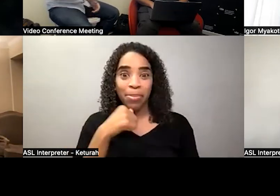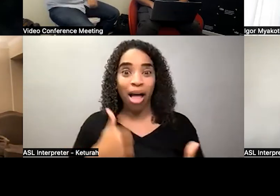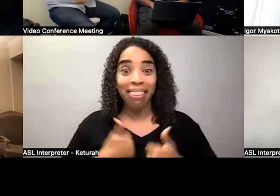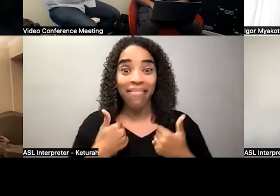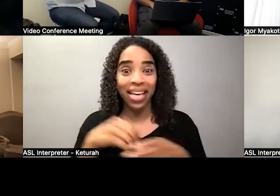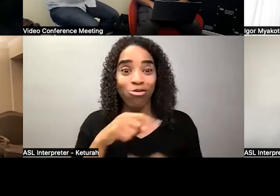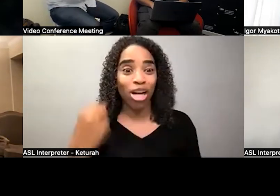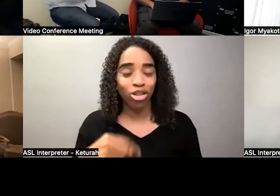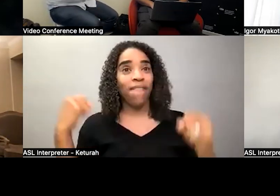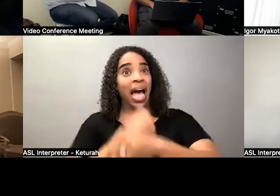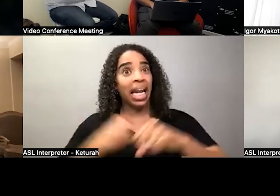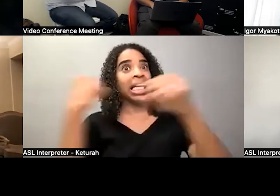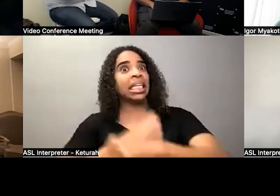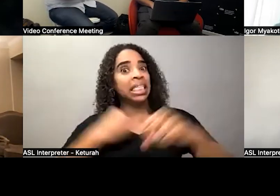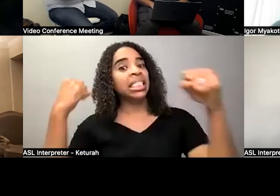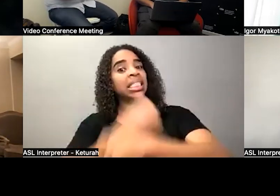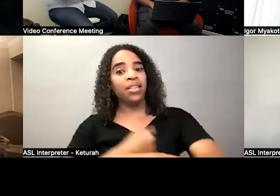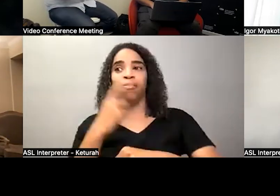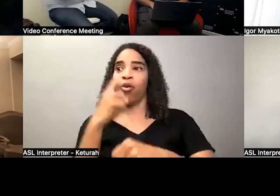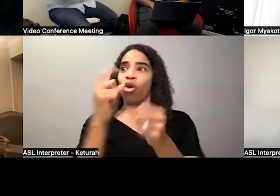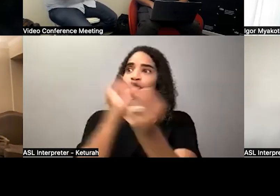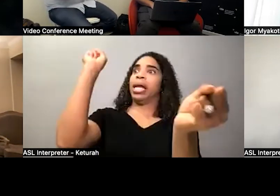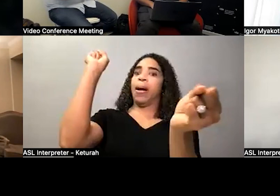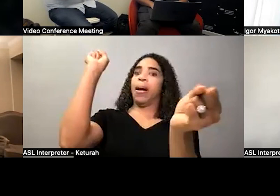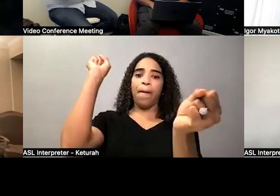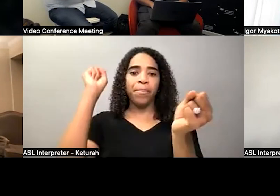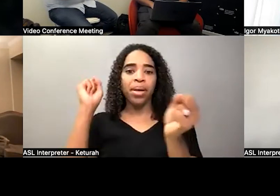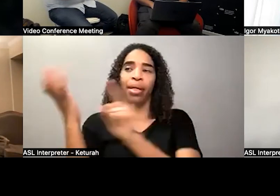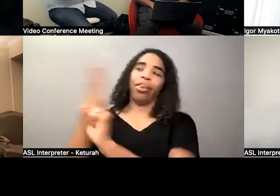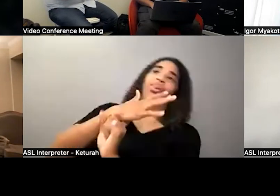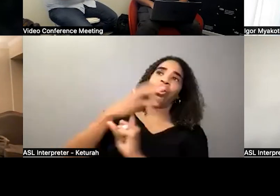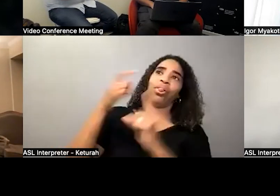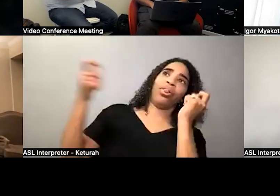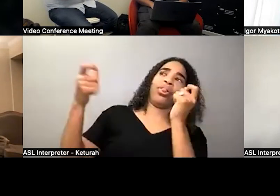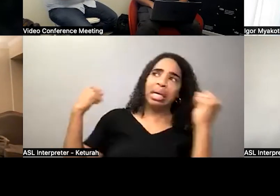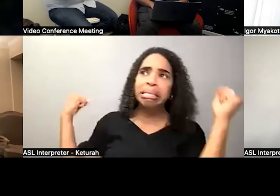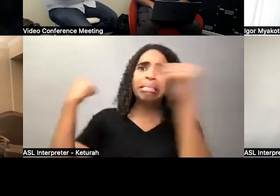fighting for freedom of dictatorship, you know.